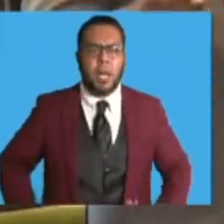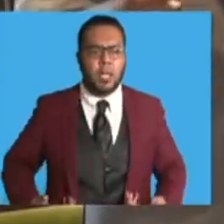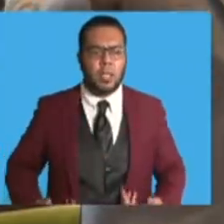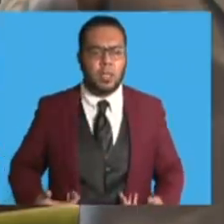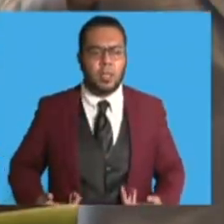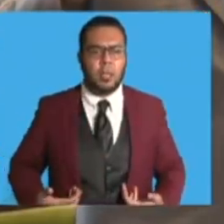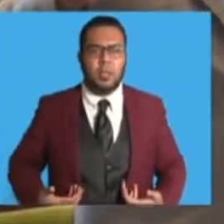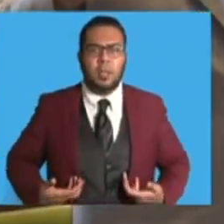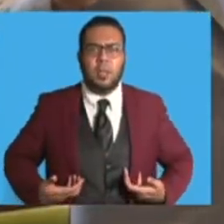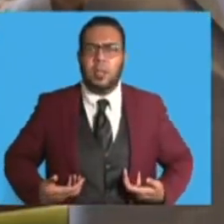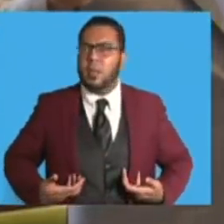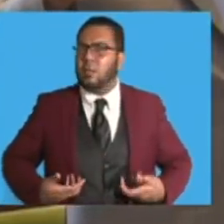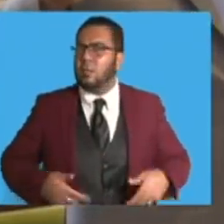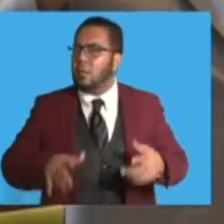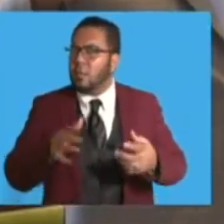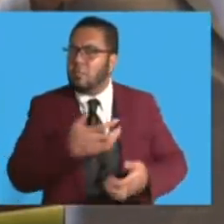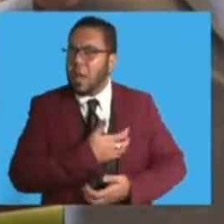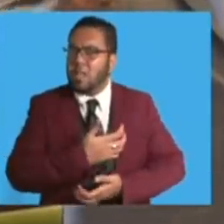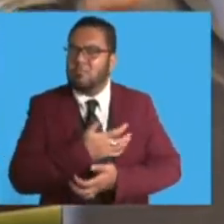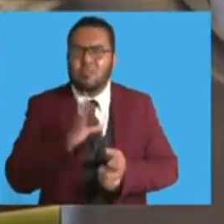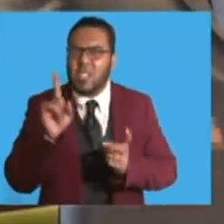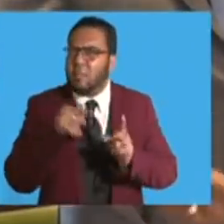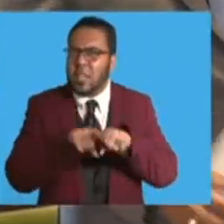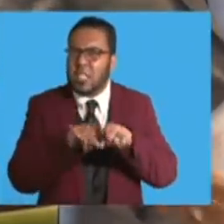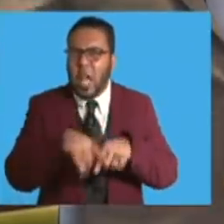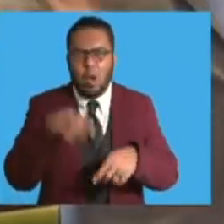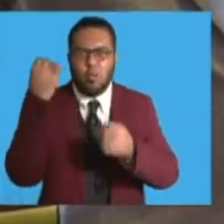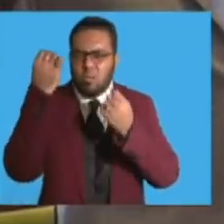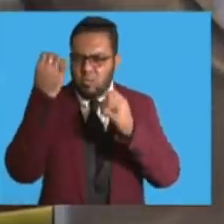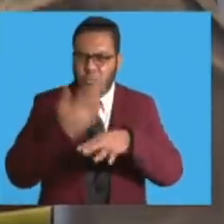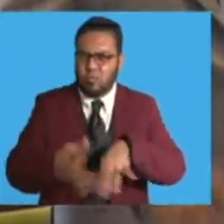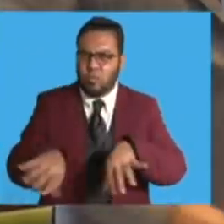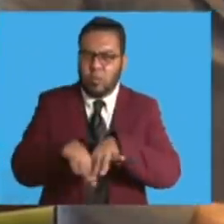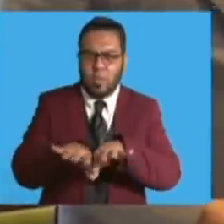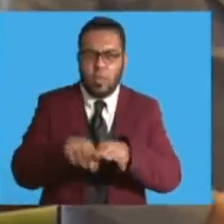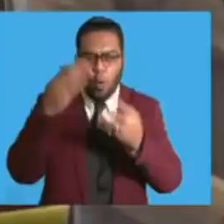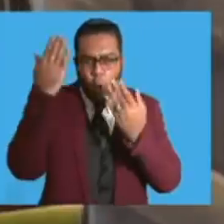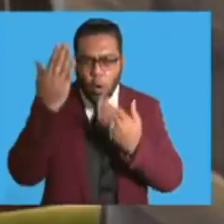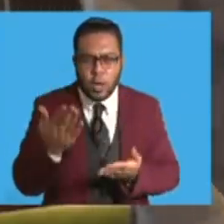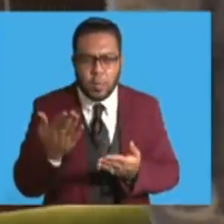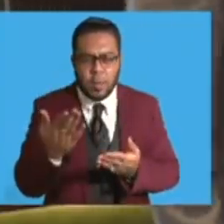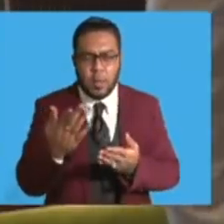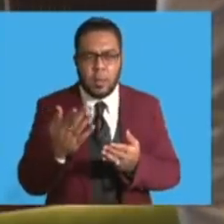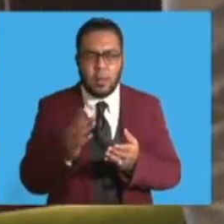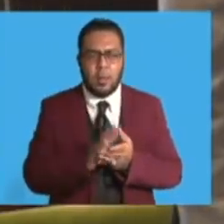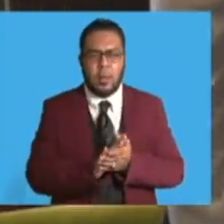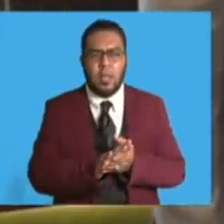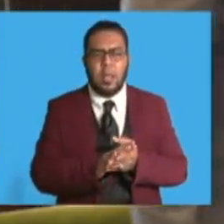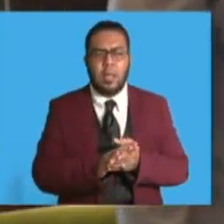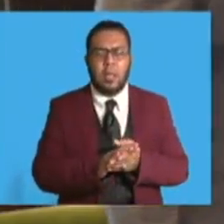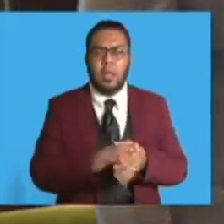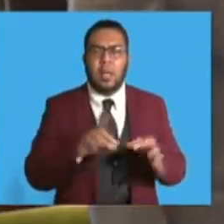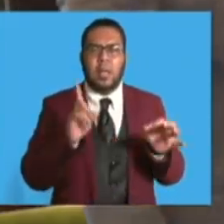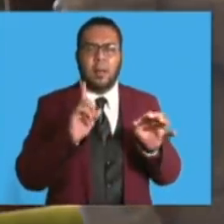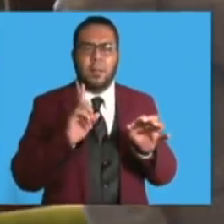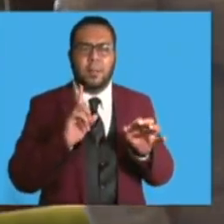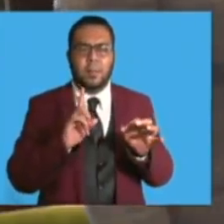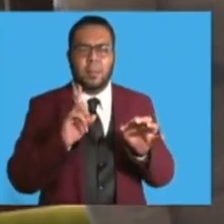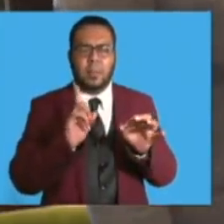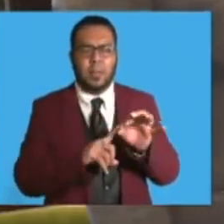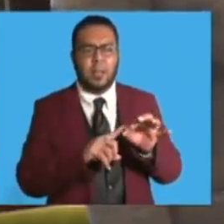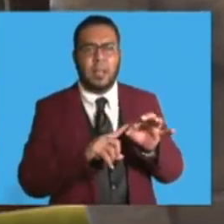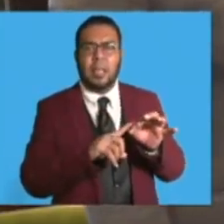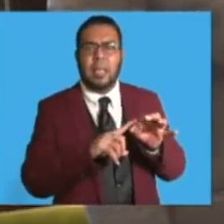This is how ridiculous ethnic politics takes us. Honourable Geringere Tambua is also not immune from this. Madam